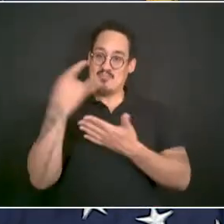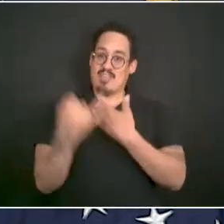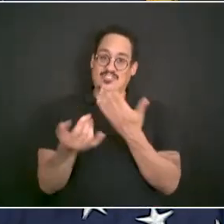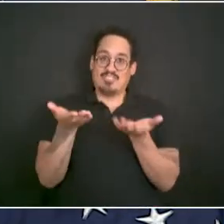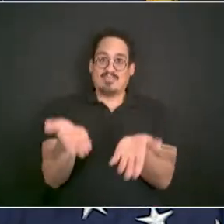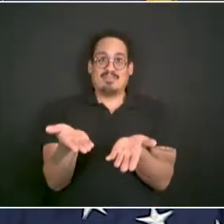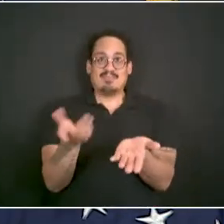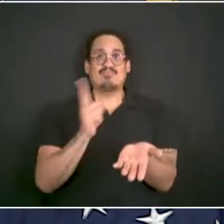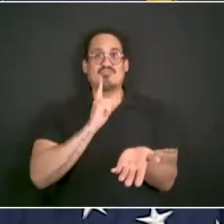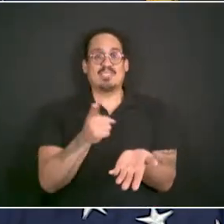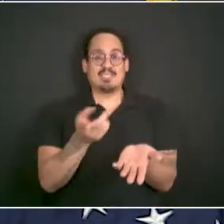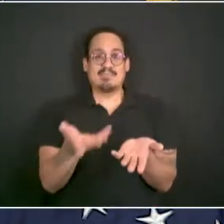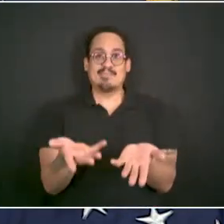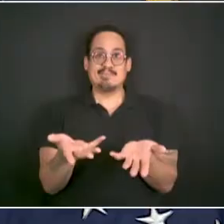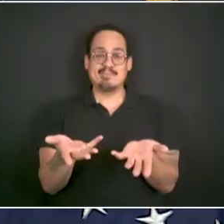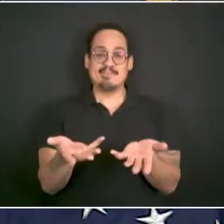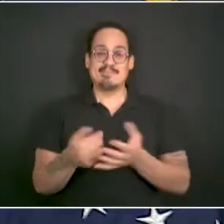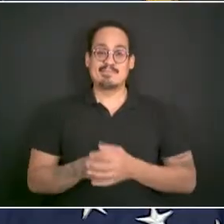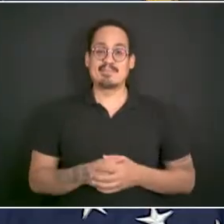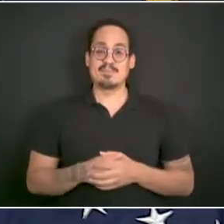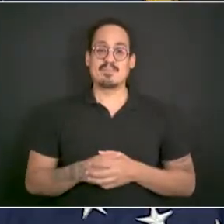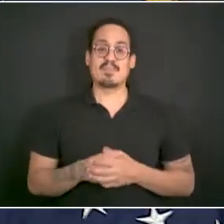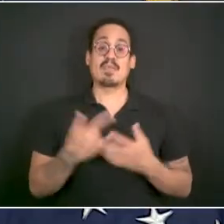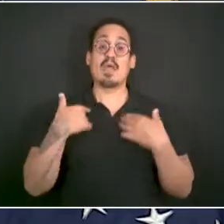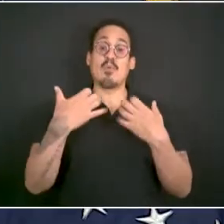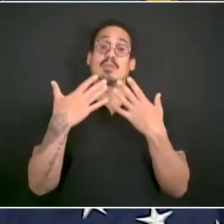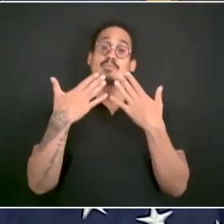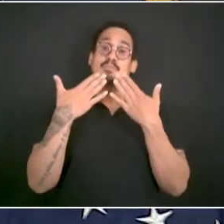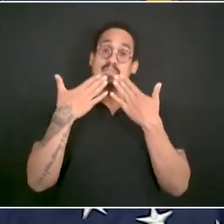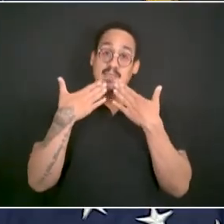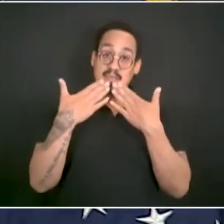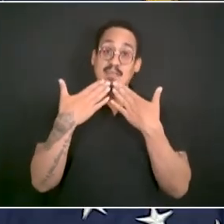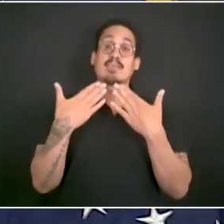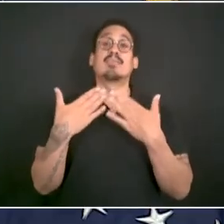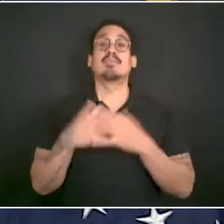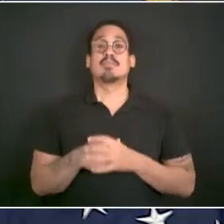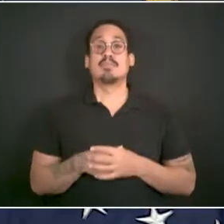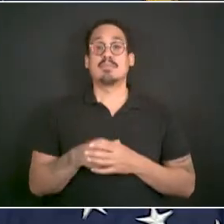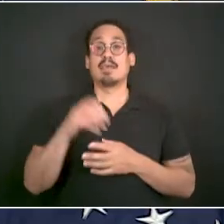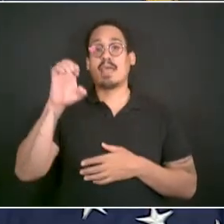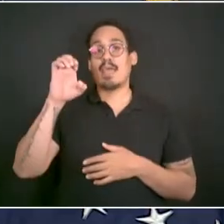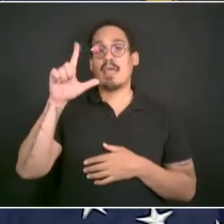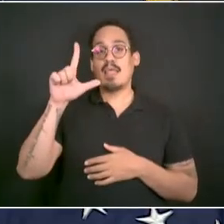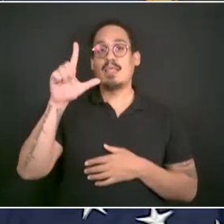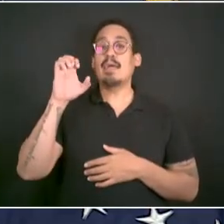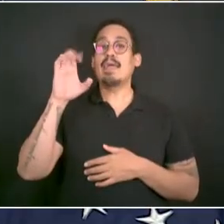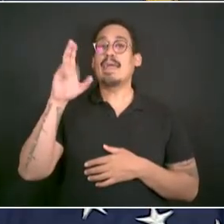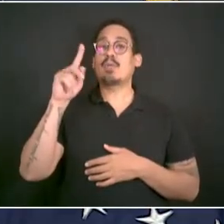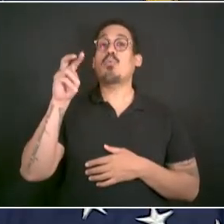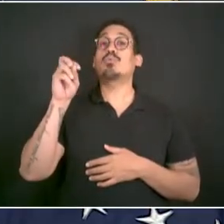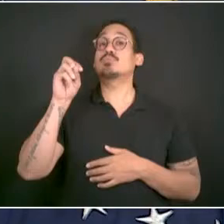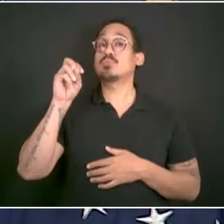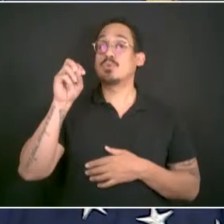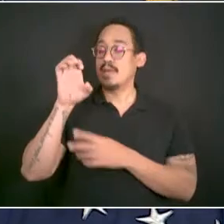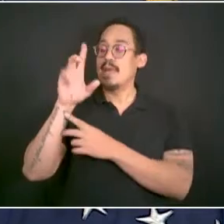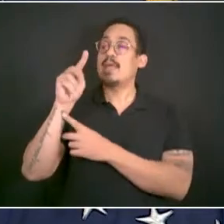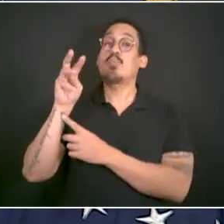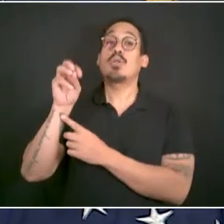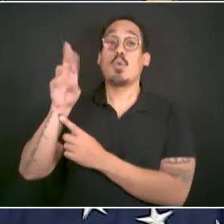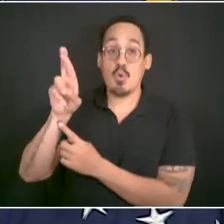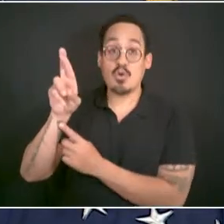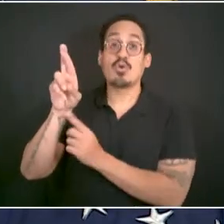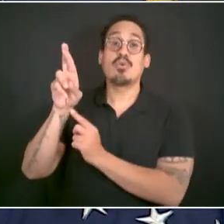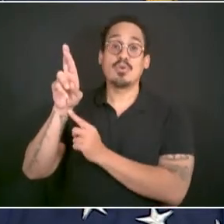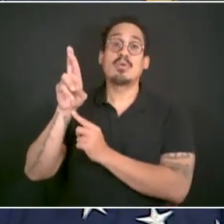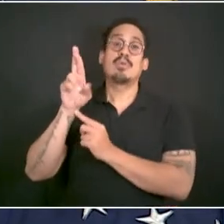in our harbor. And I want to thank NYSERDA and Equinor and all those who were part of this, because this was